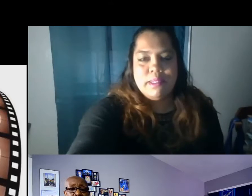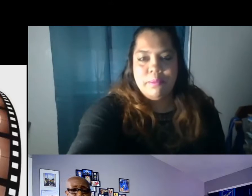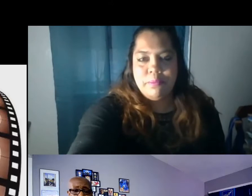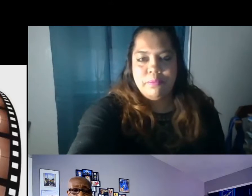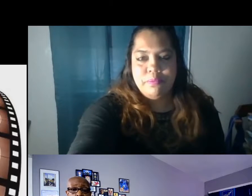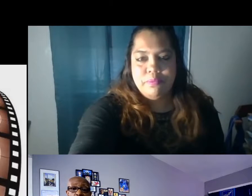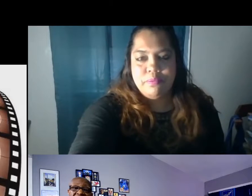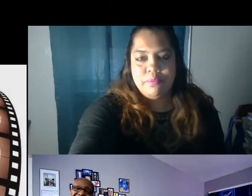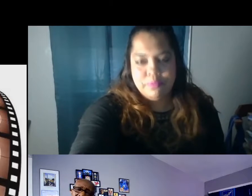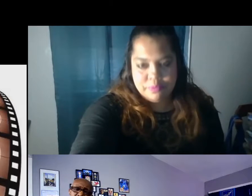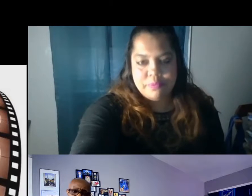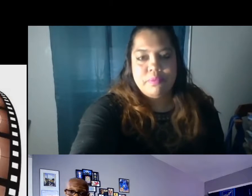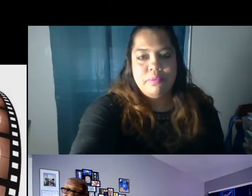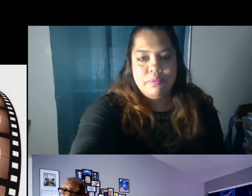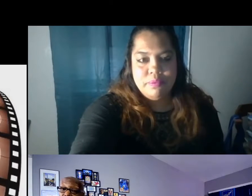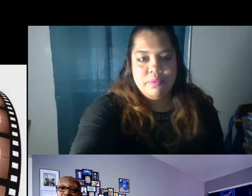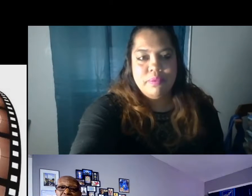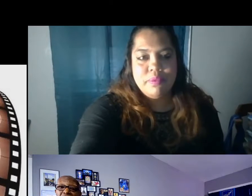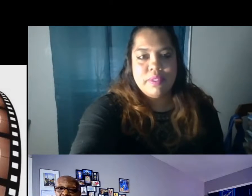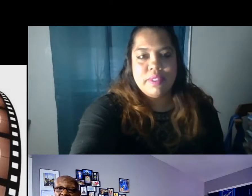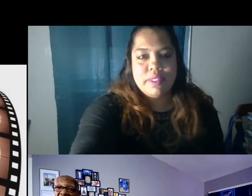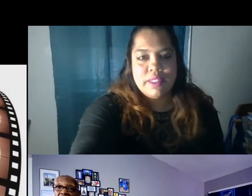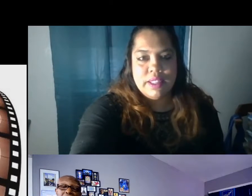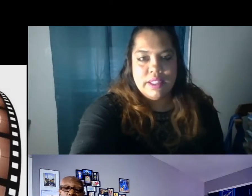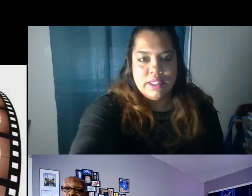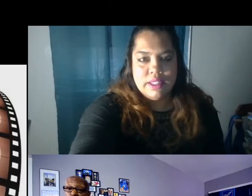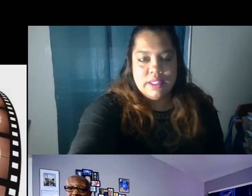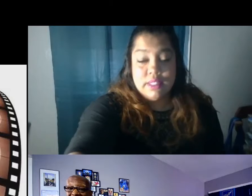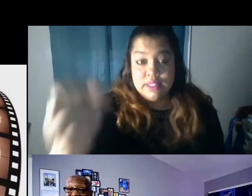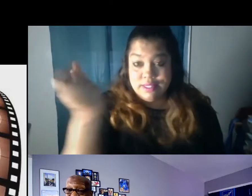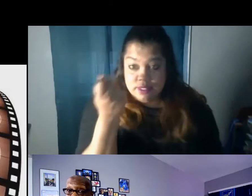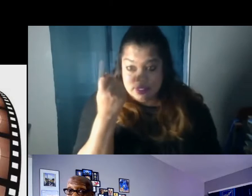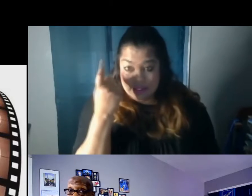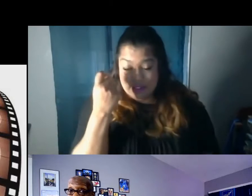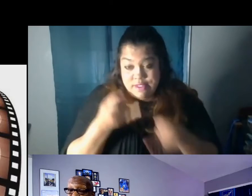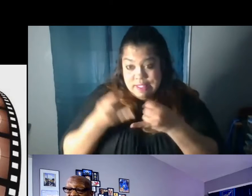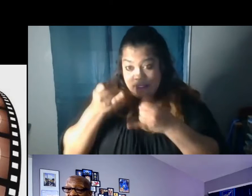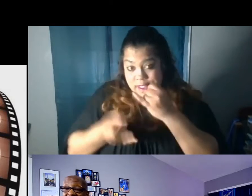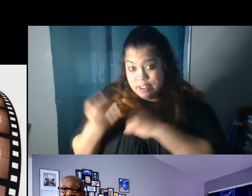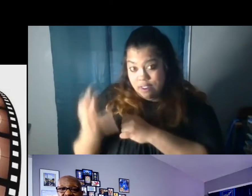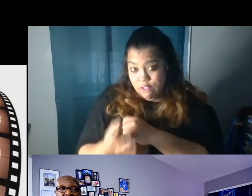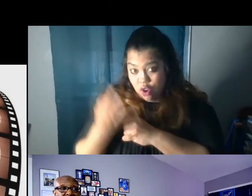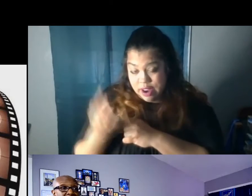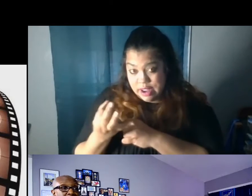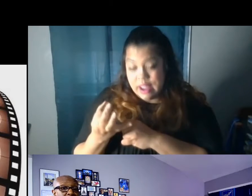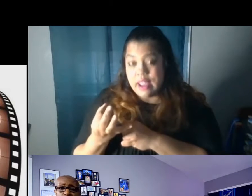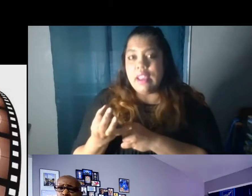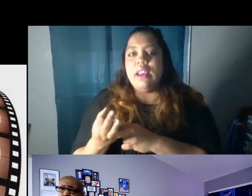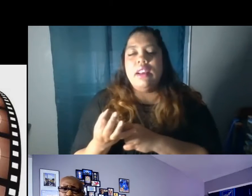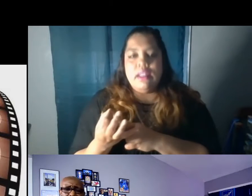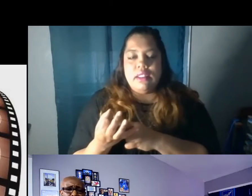Beginning on the last Friday of the month, March 26th at 7